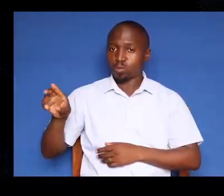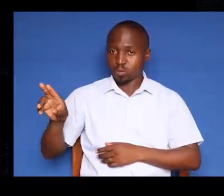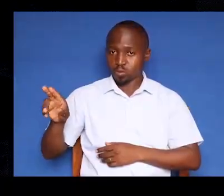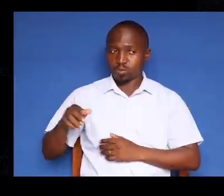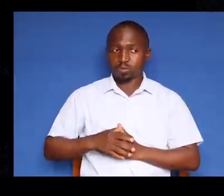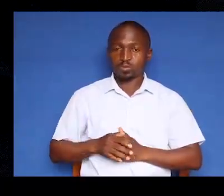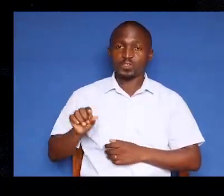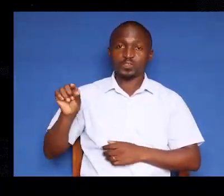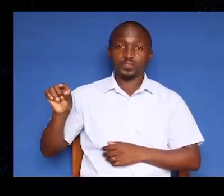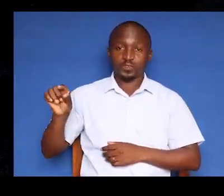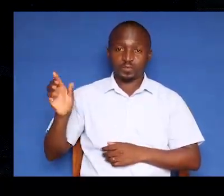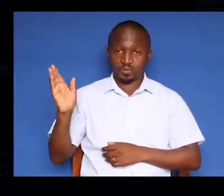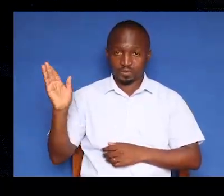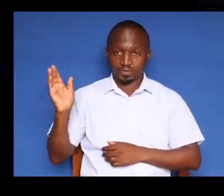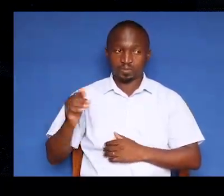G.